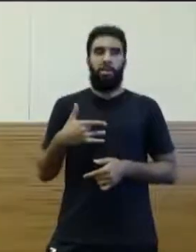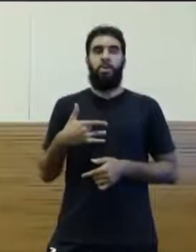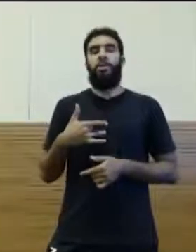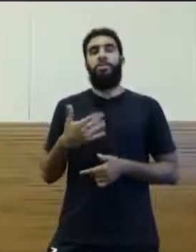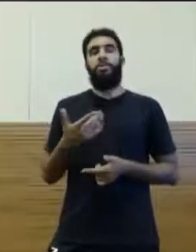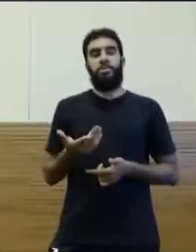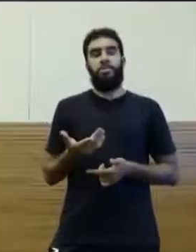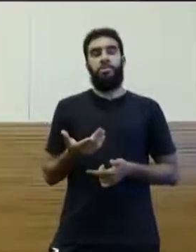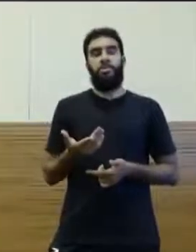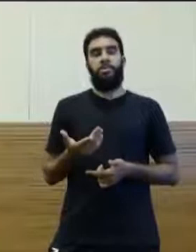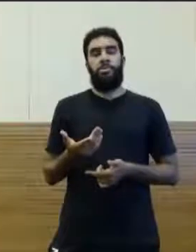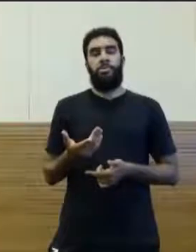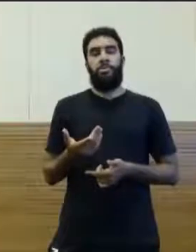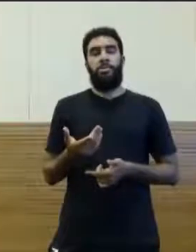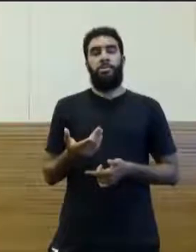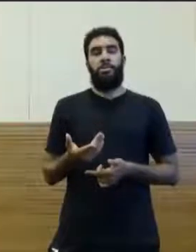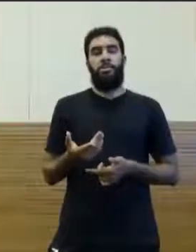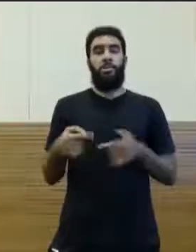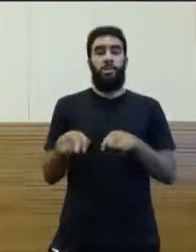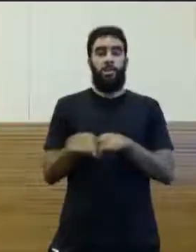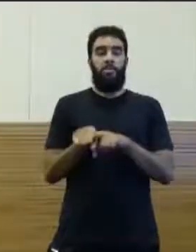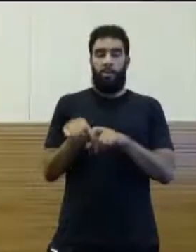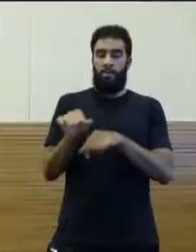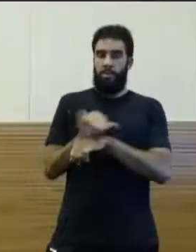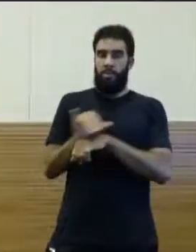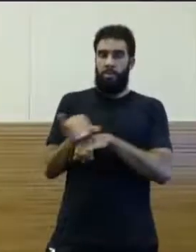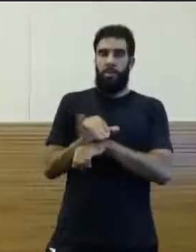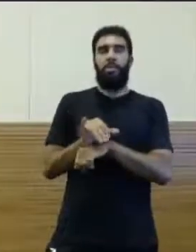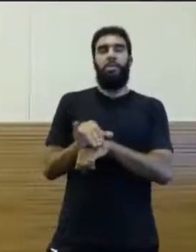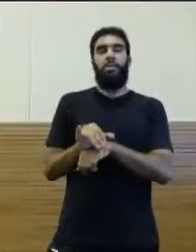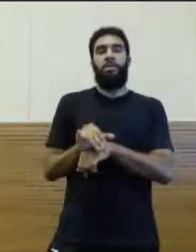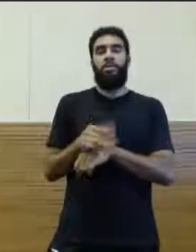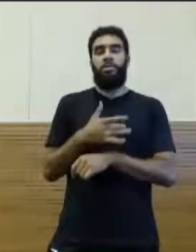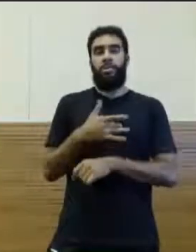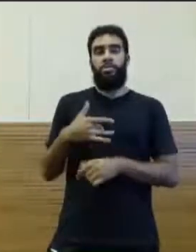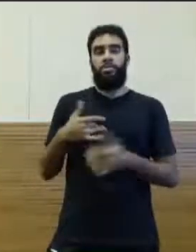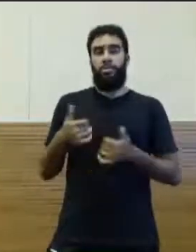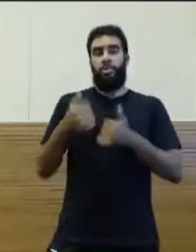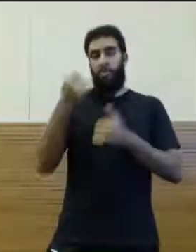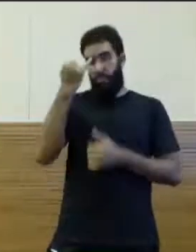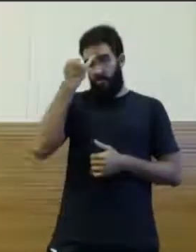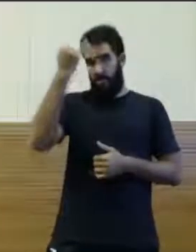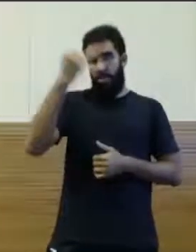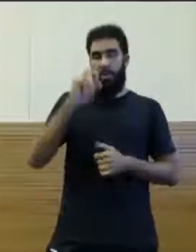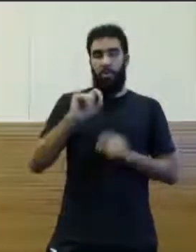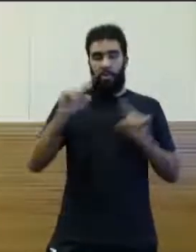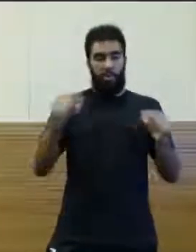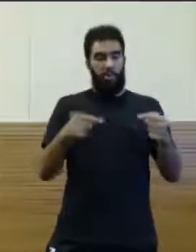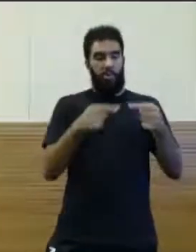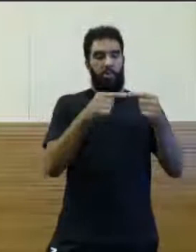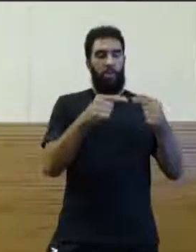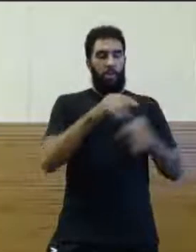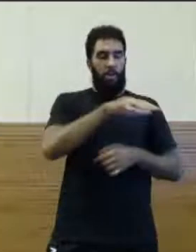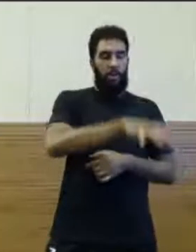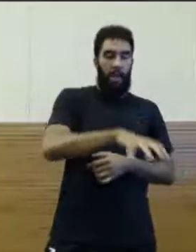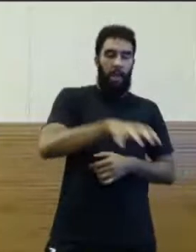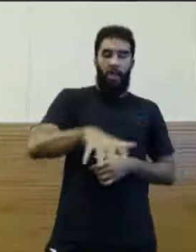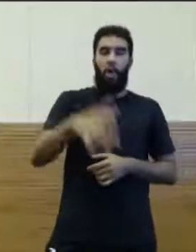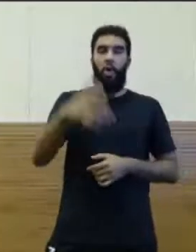promoting healthy nutrition and with a tool to establish